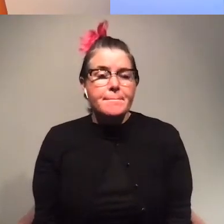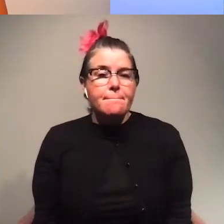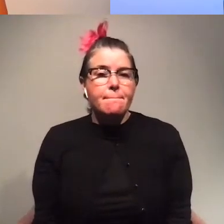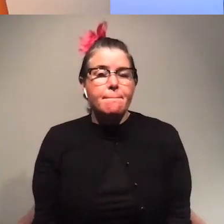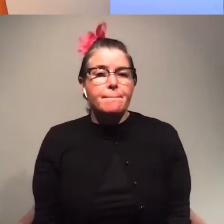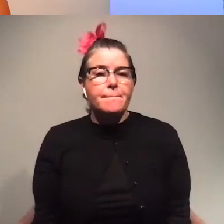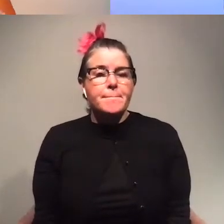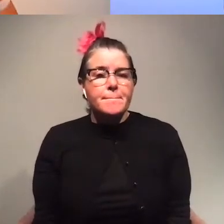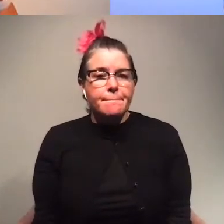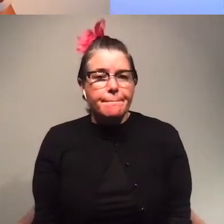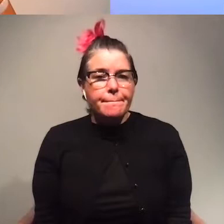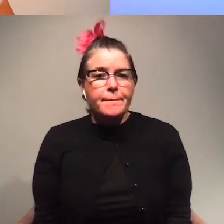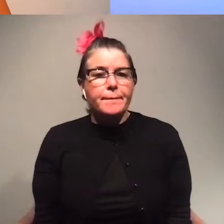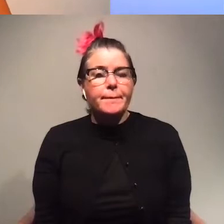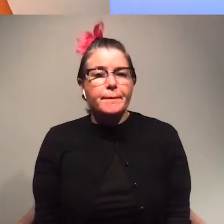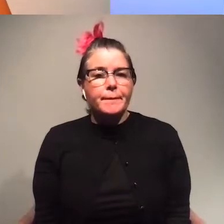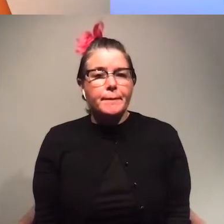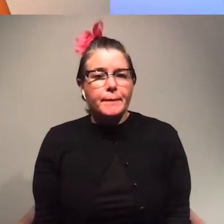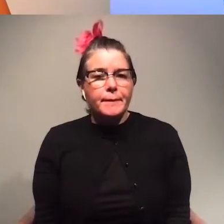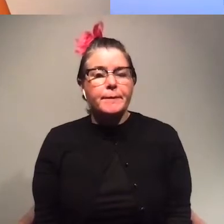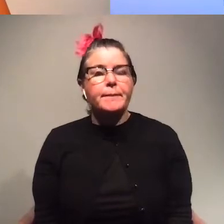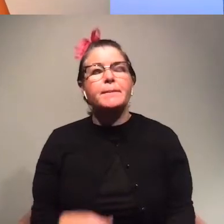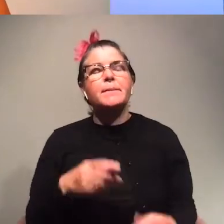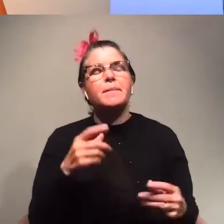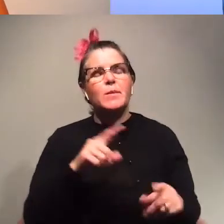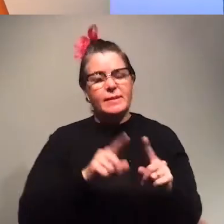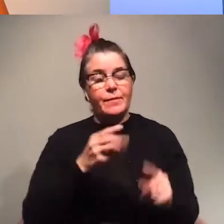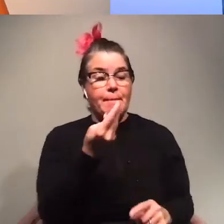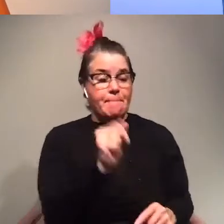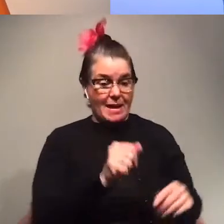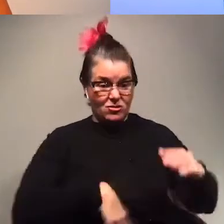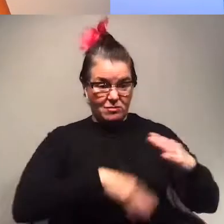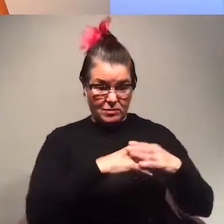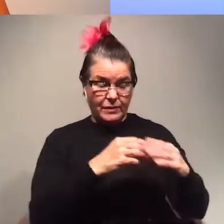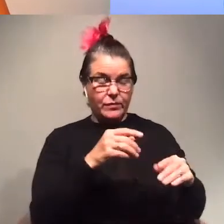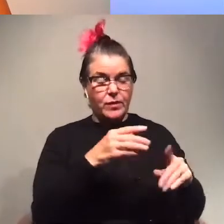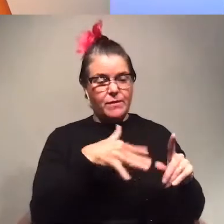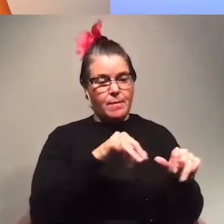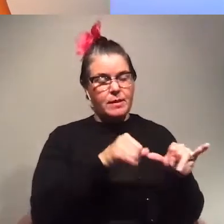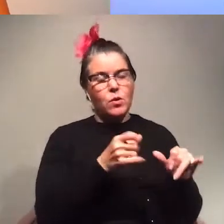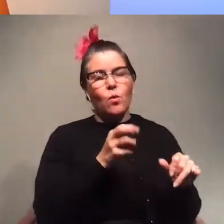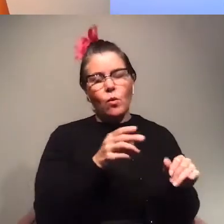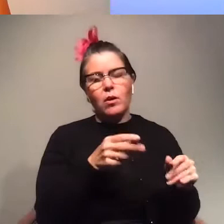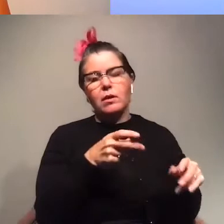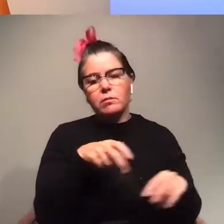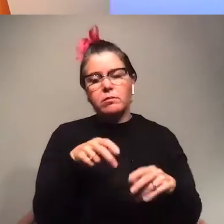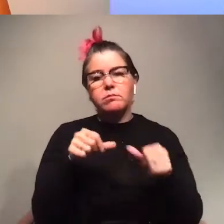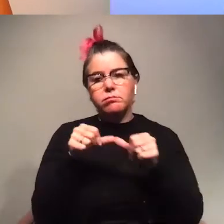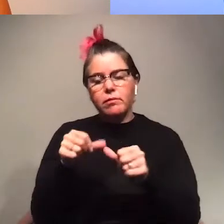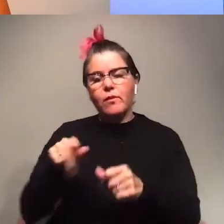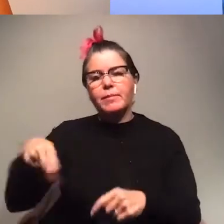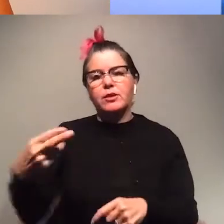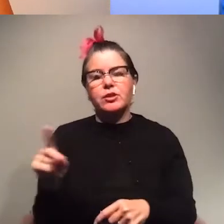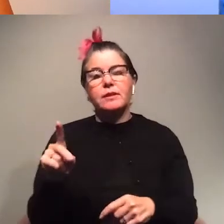I think there's definitely a little bit of difference, like if you're going for like a master's, up to a master's for environmental engineering versus like a PhD. I think when you get